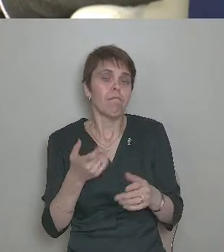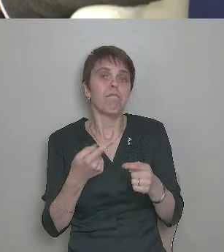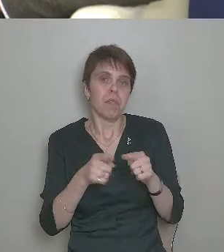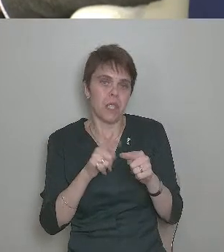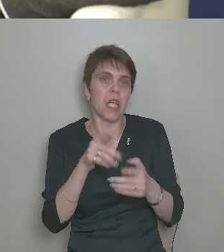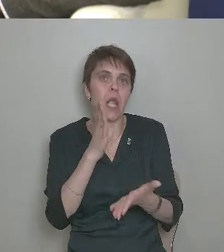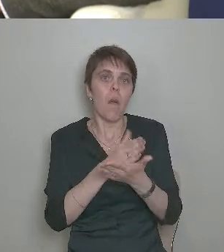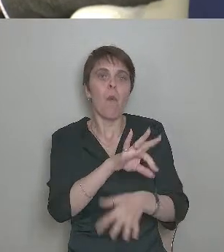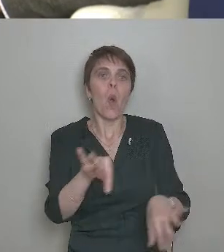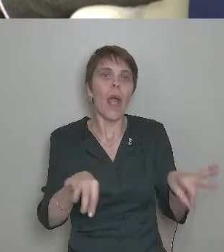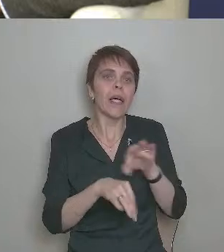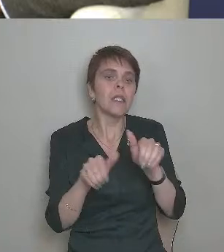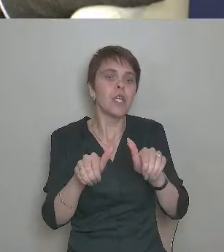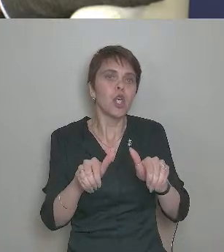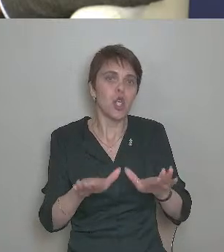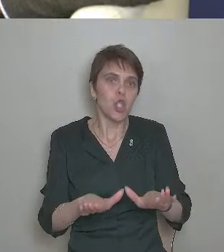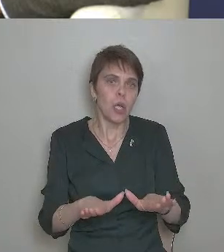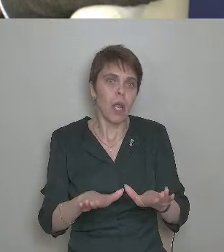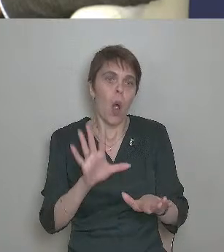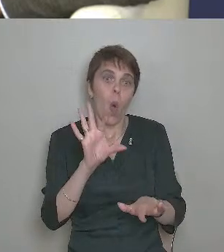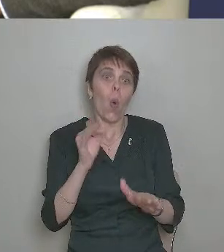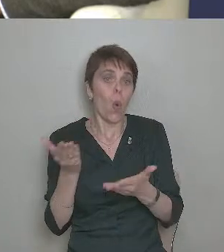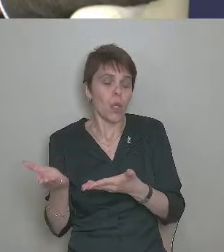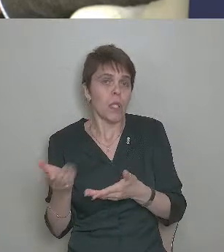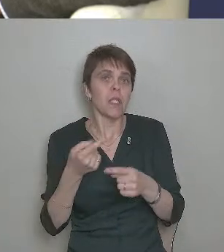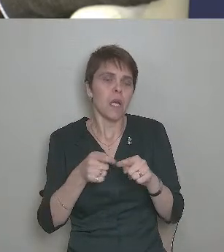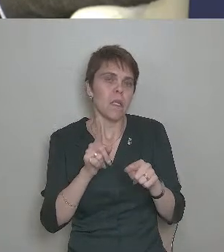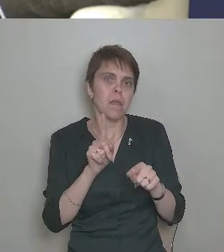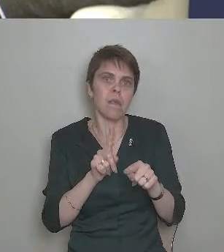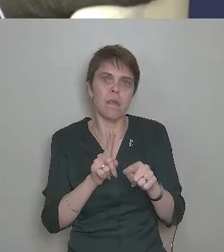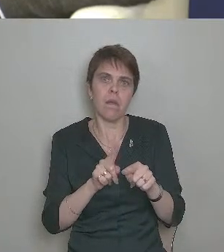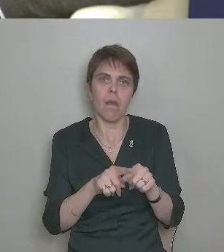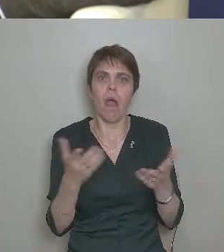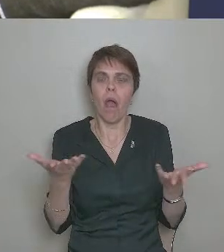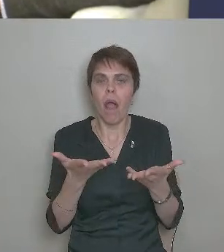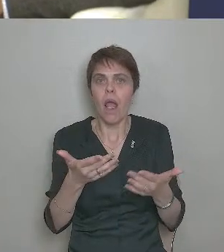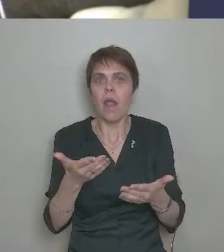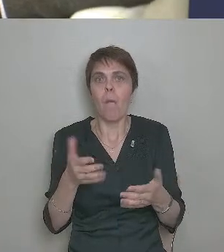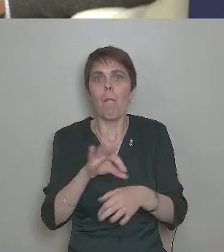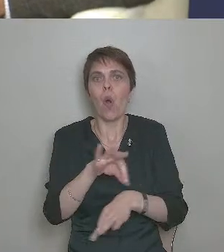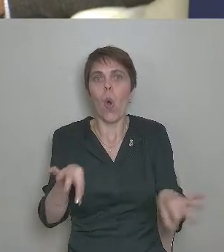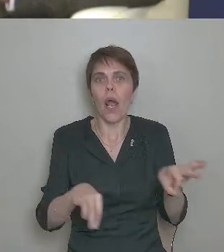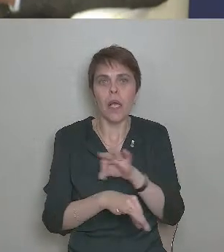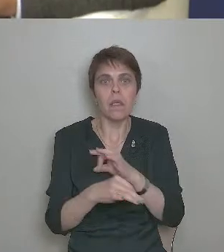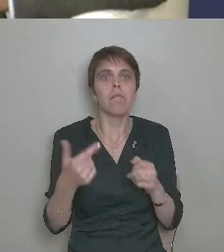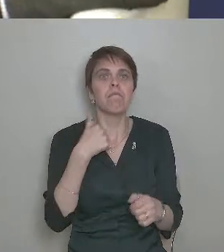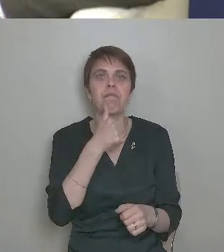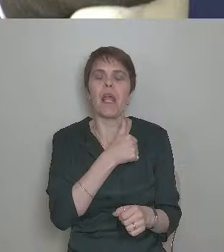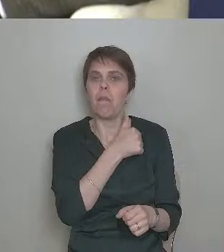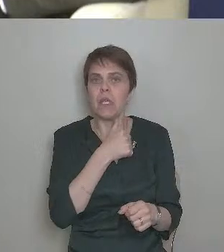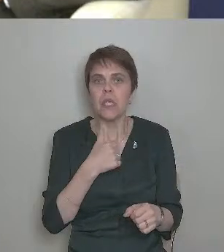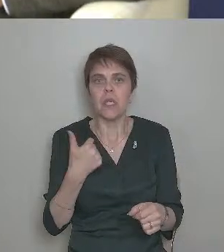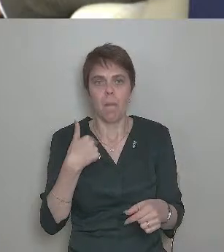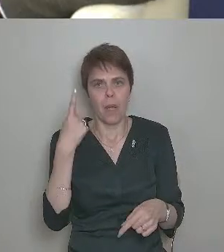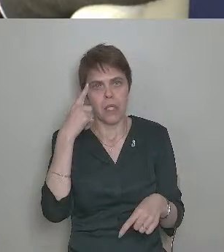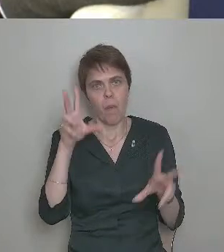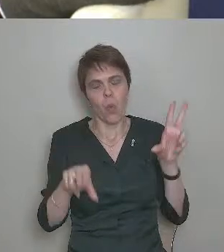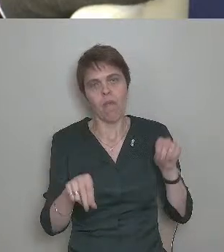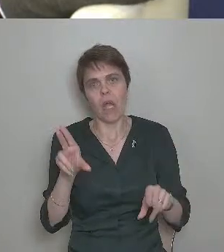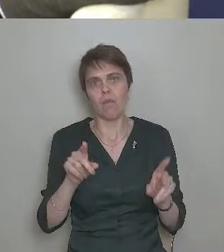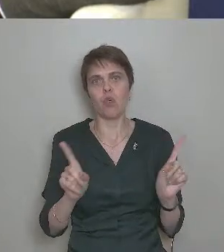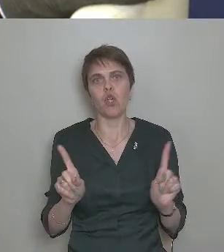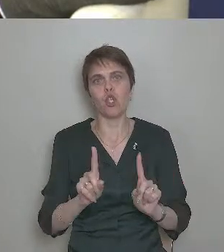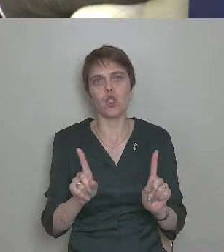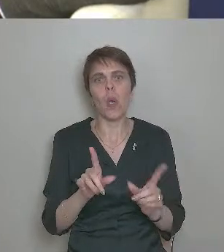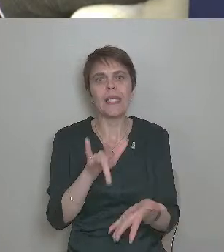meeting, and there is a draft, a resolution to this effect. I don't know what this draft is. It's a secret